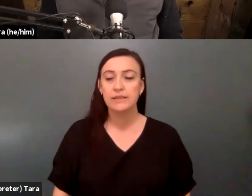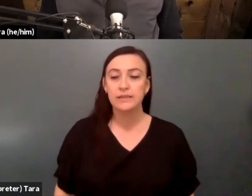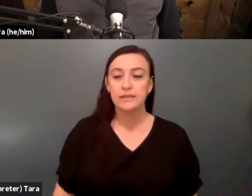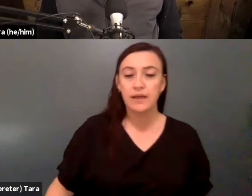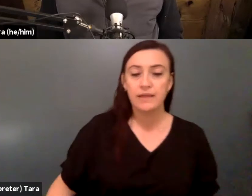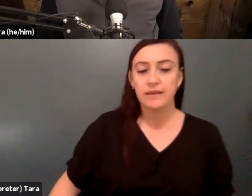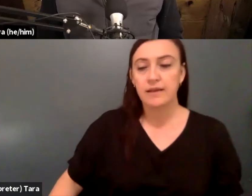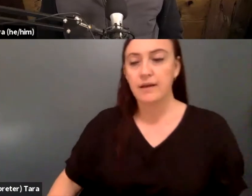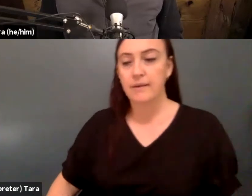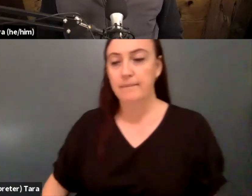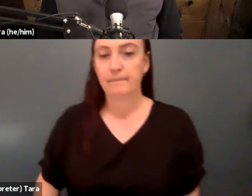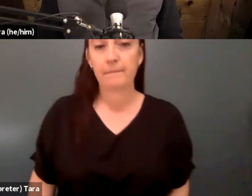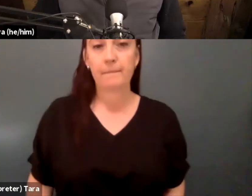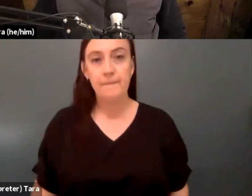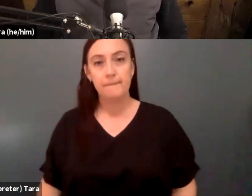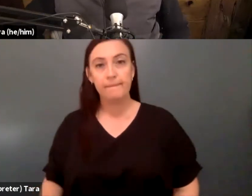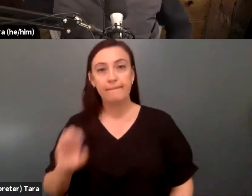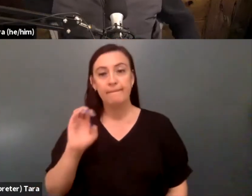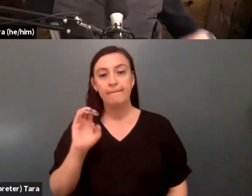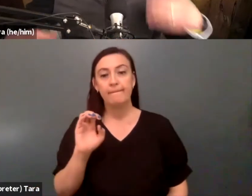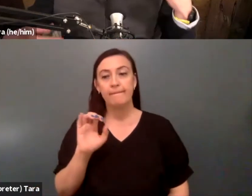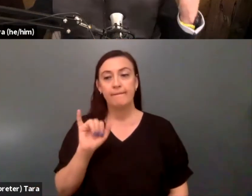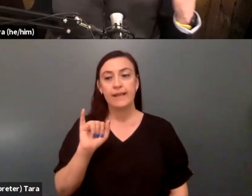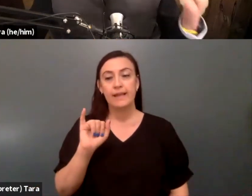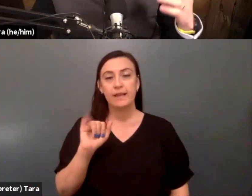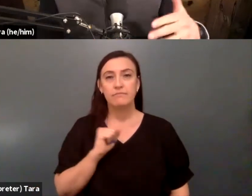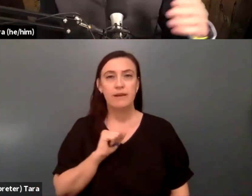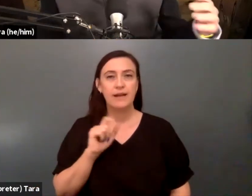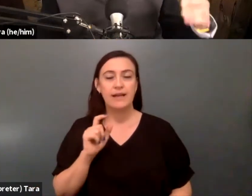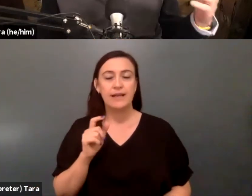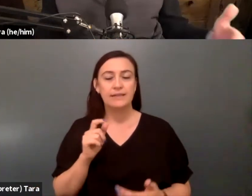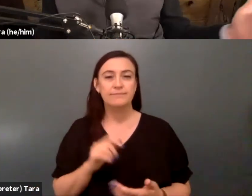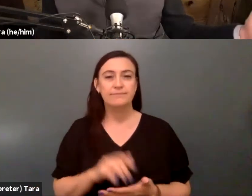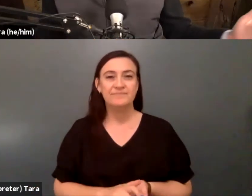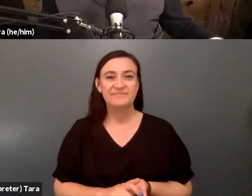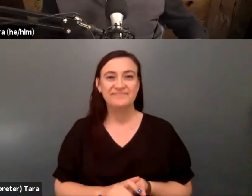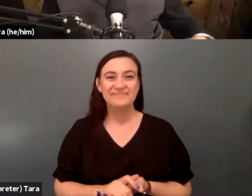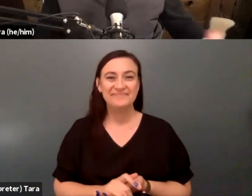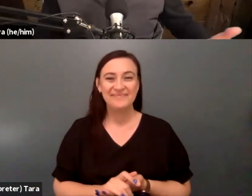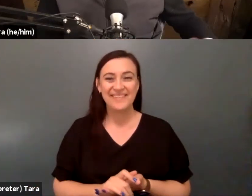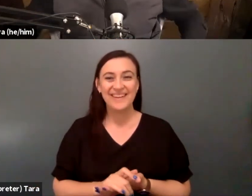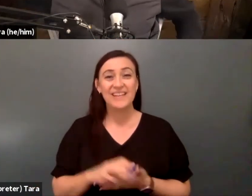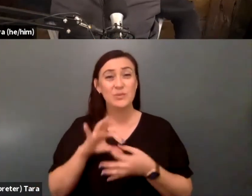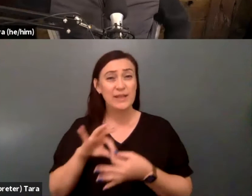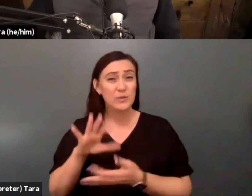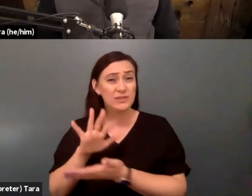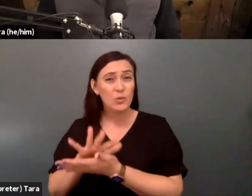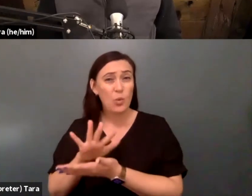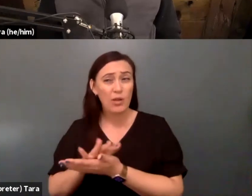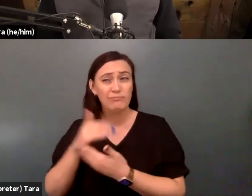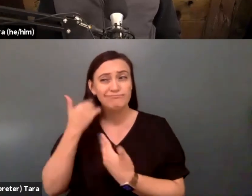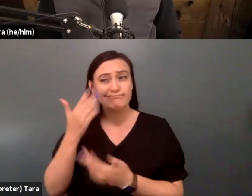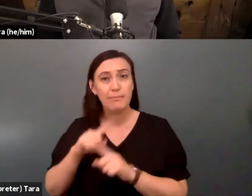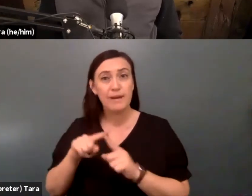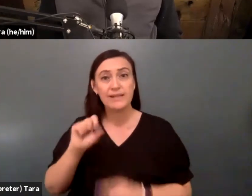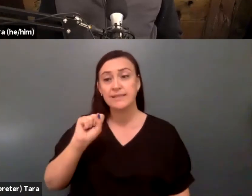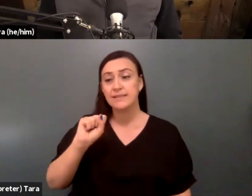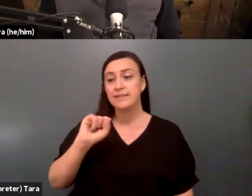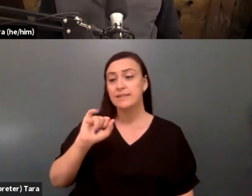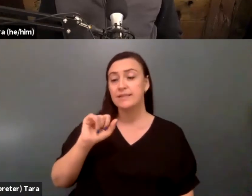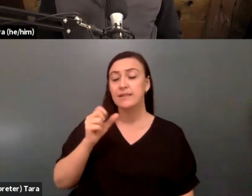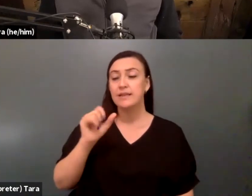The work that Inspiral is doing, if you're interested, I can't think of it as it relates to a school, but Inspiral